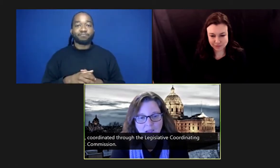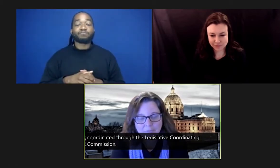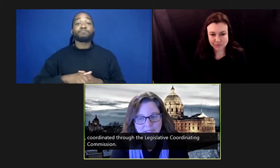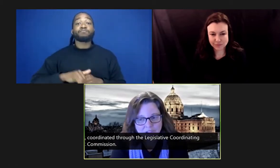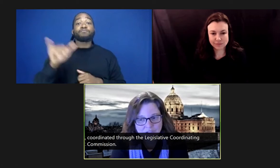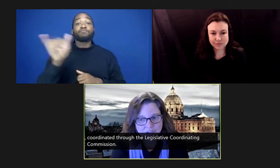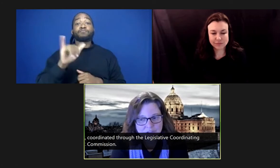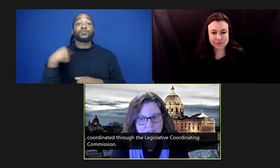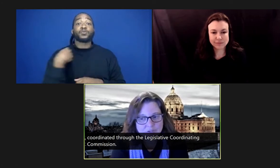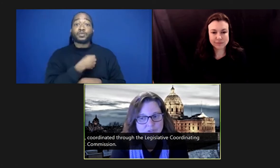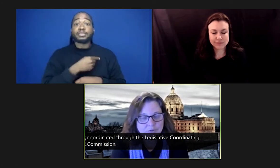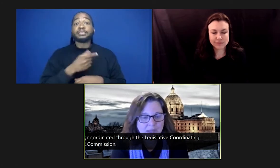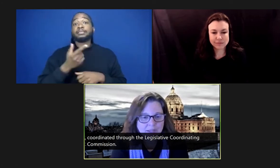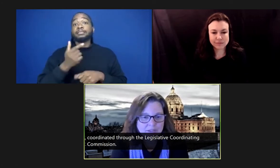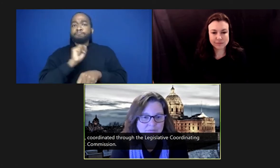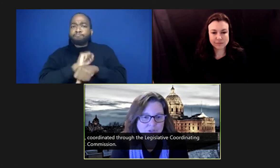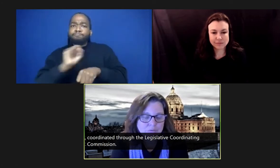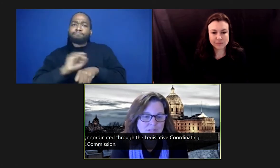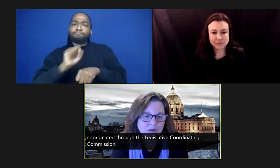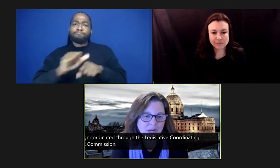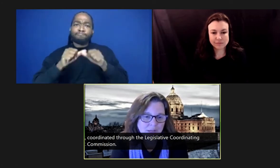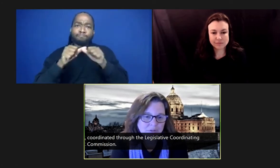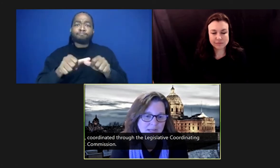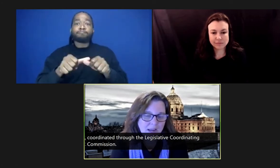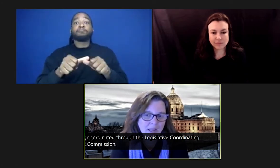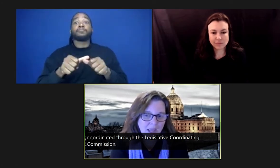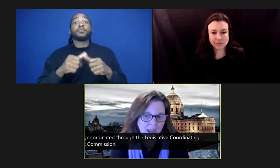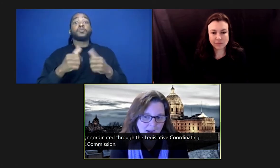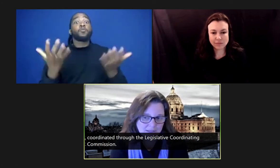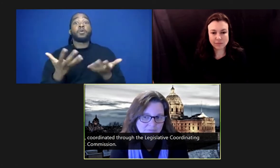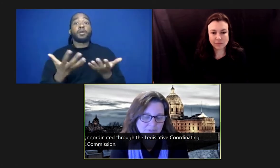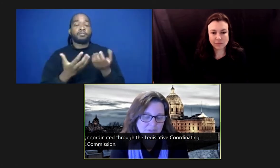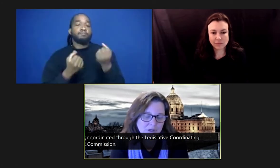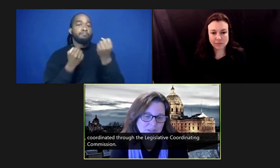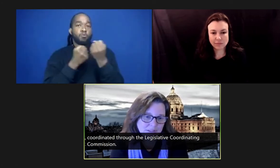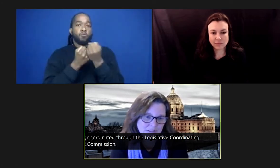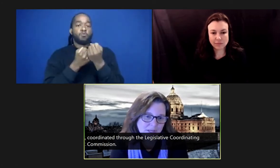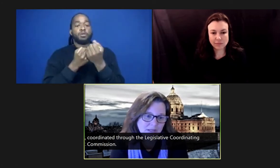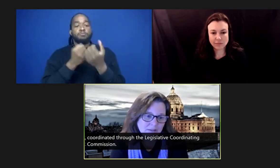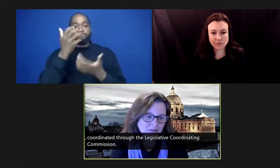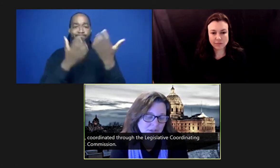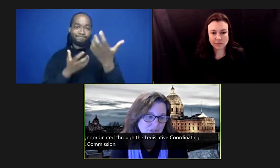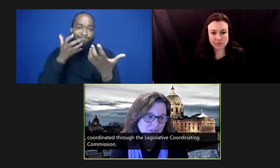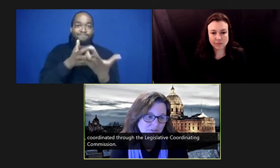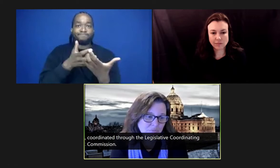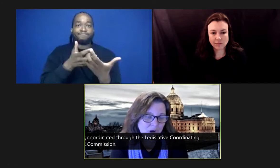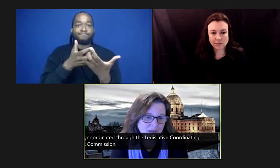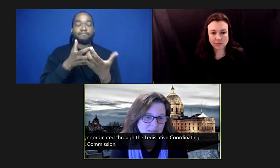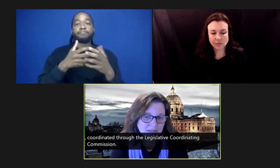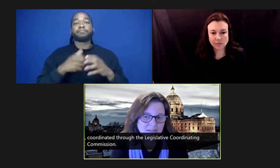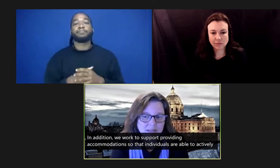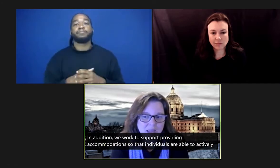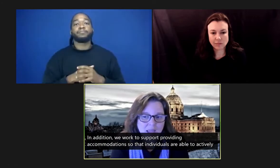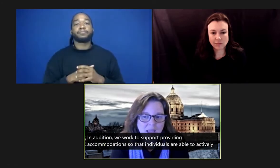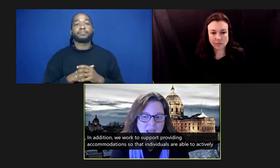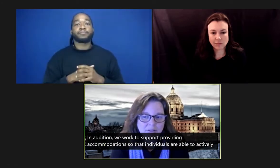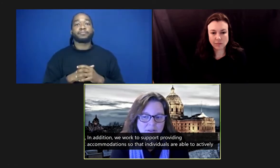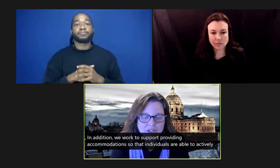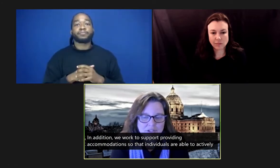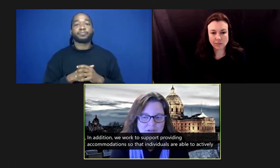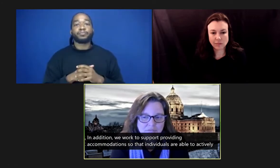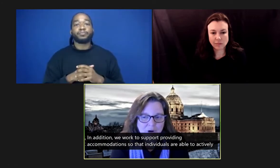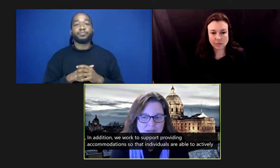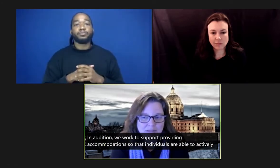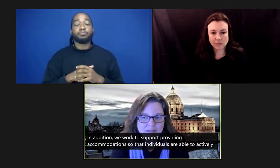providing accommodations so that individuals are able to actively participate in the legislative process. And